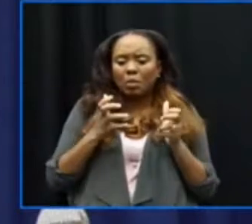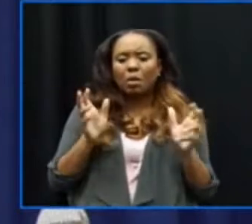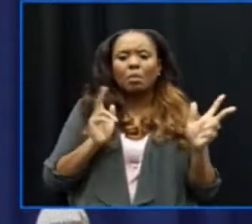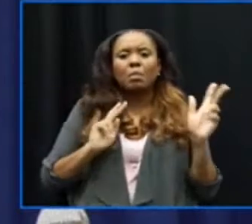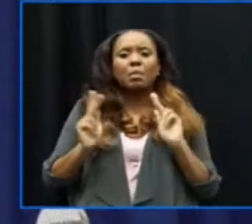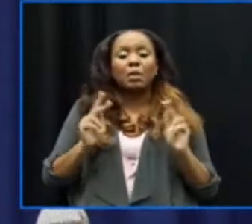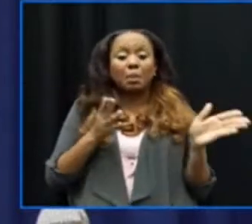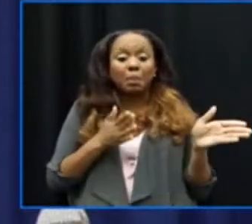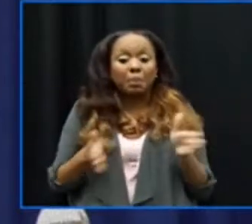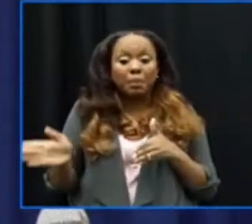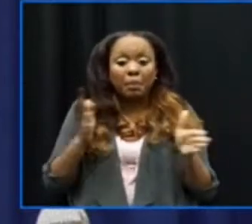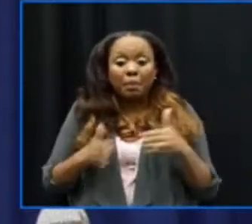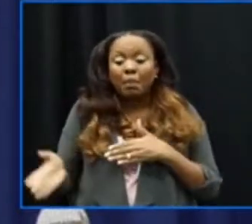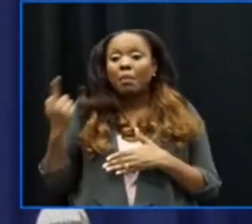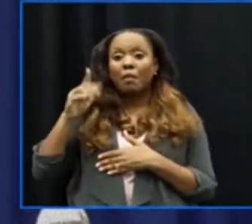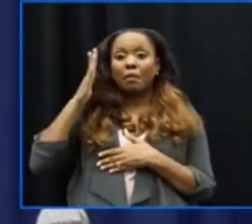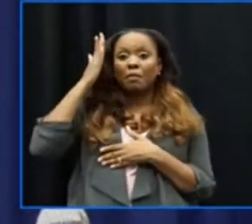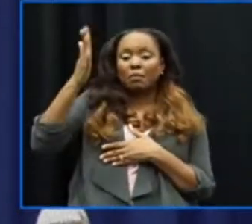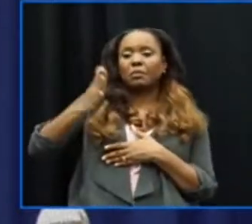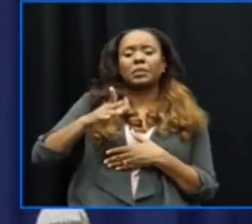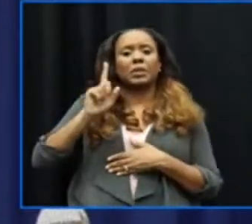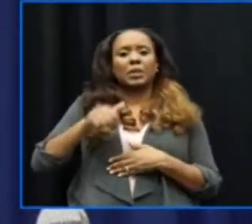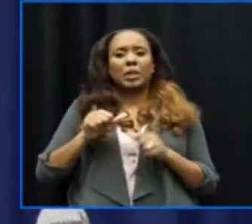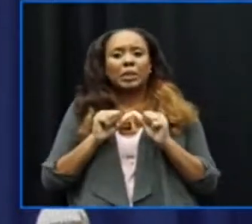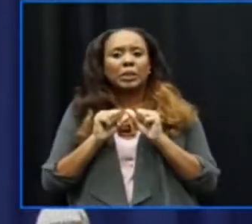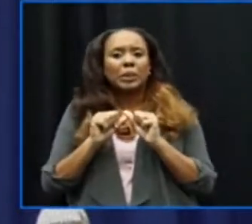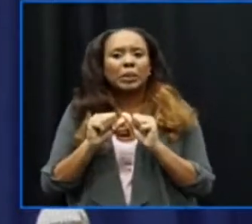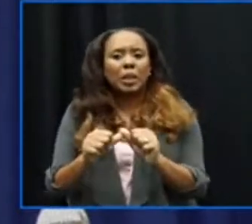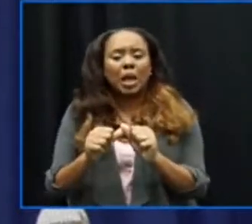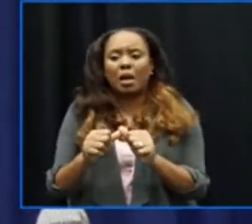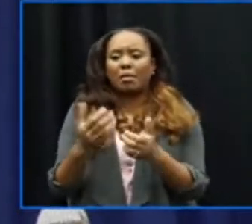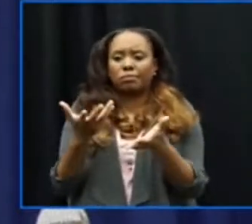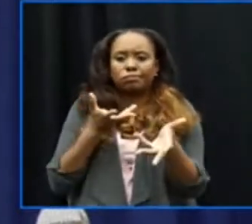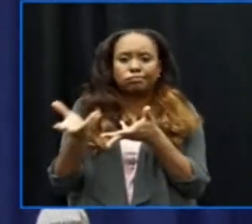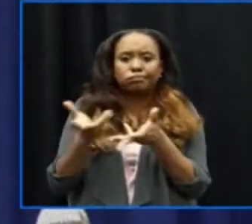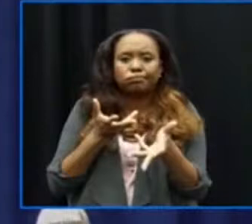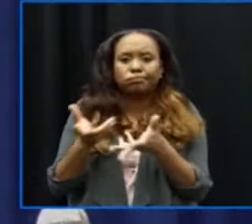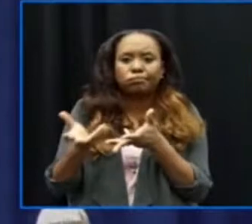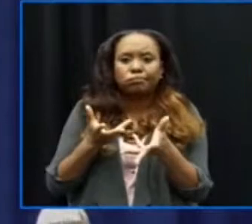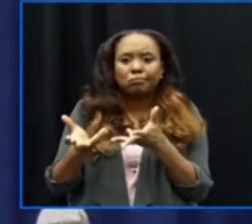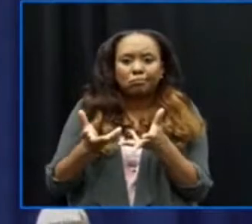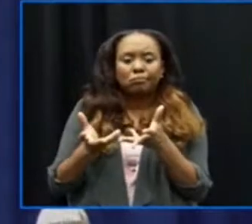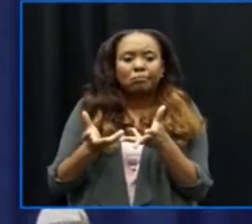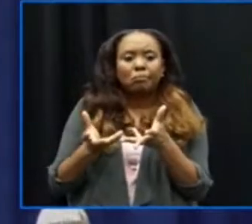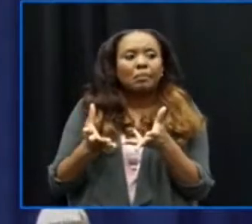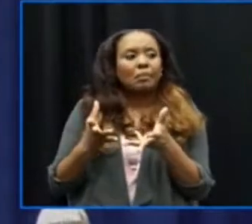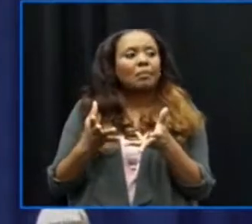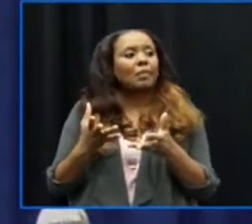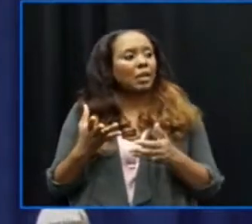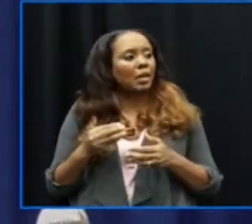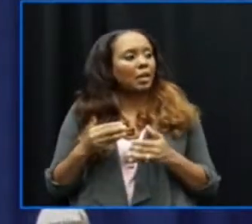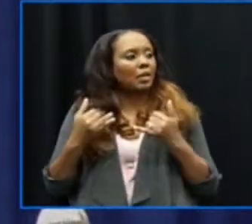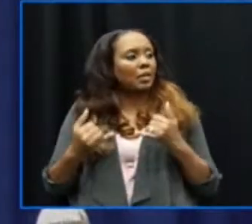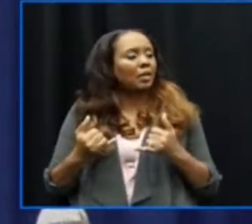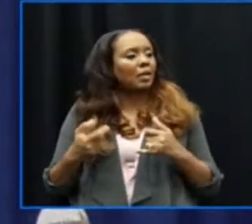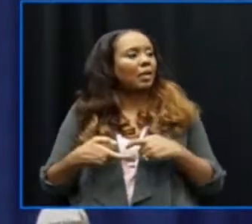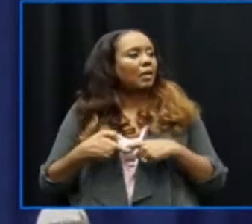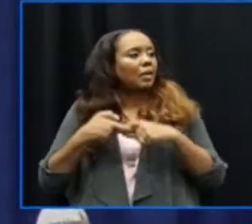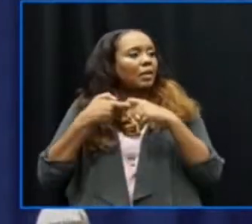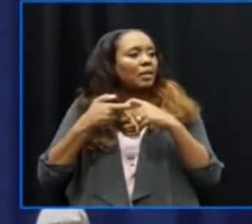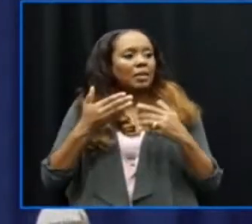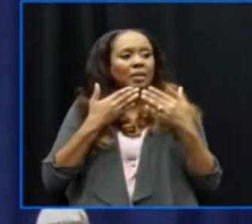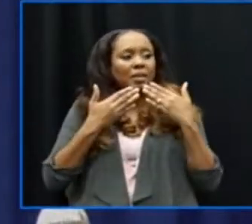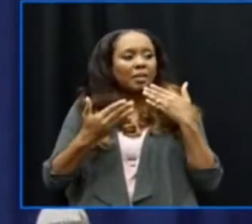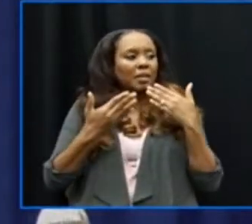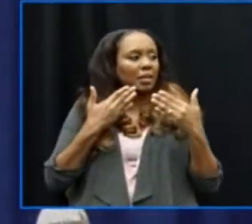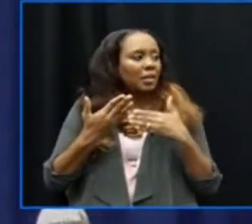think essentially we need to continue to engage at this level. And at this point, I will rest with thanks again